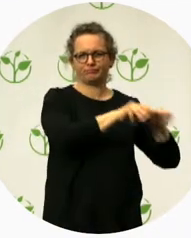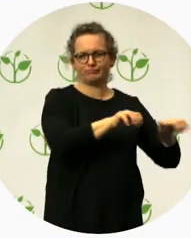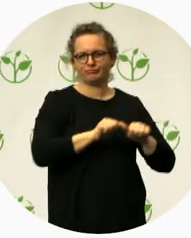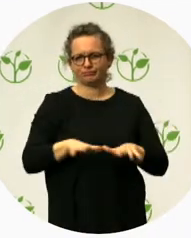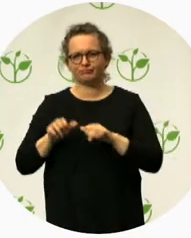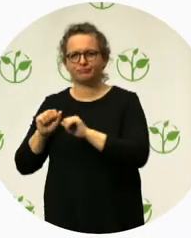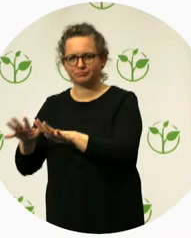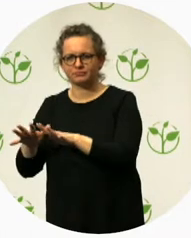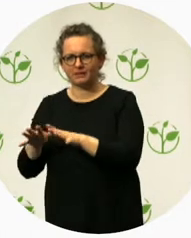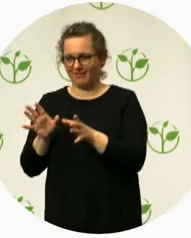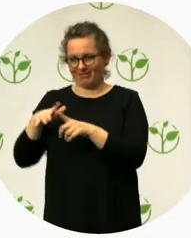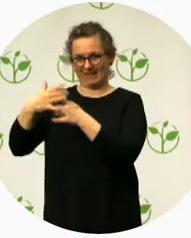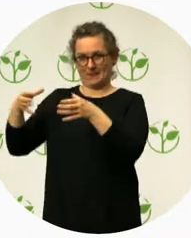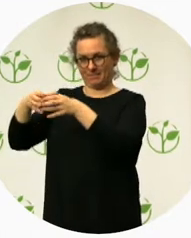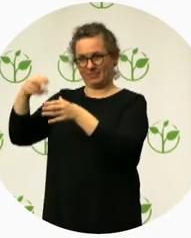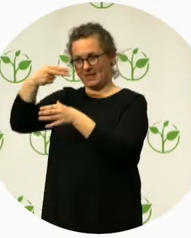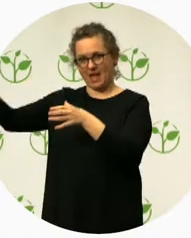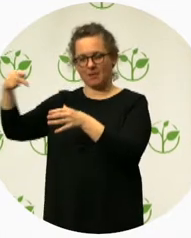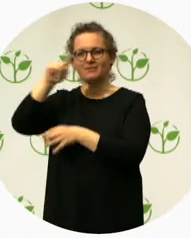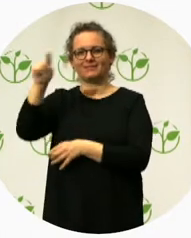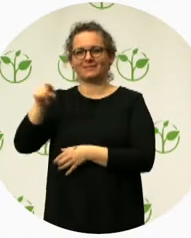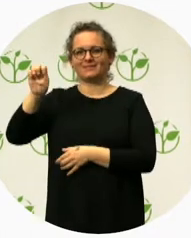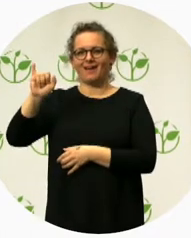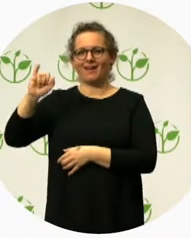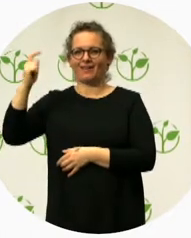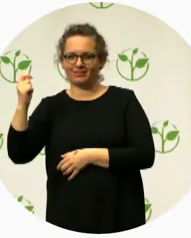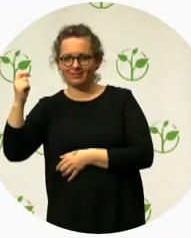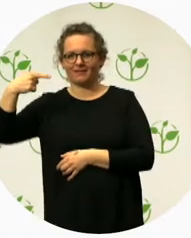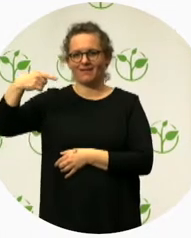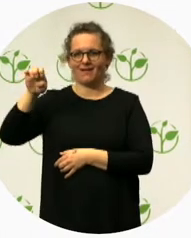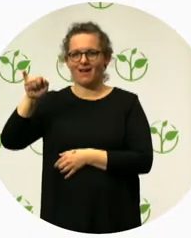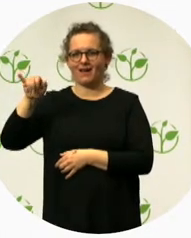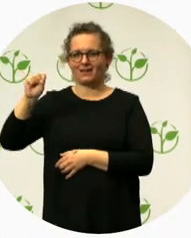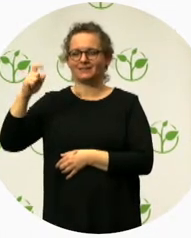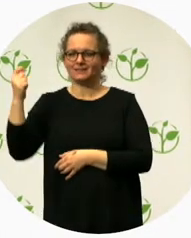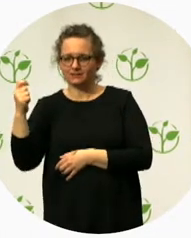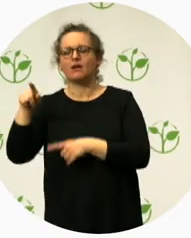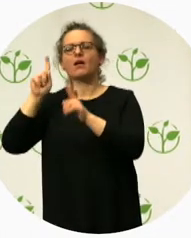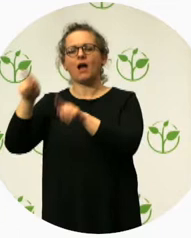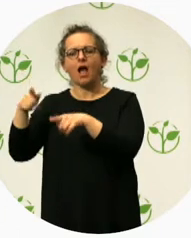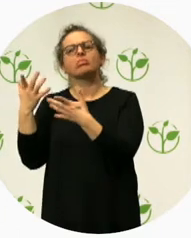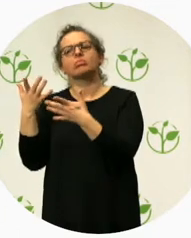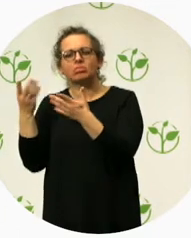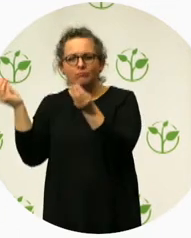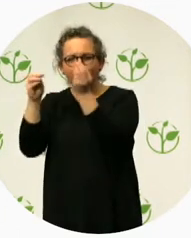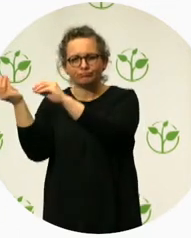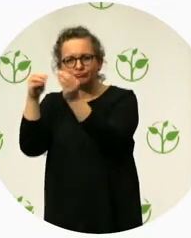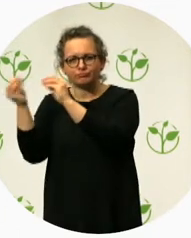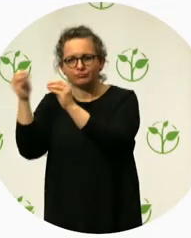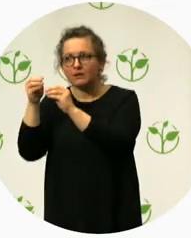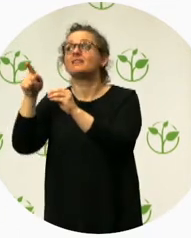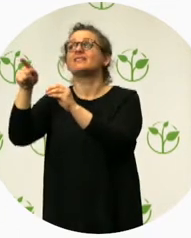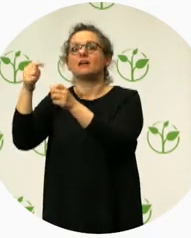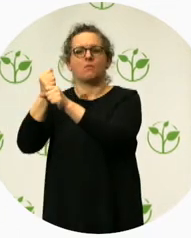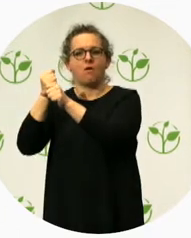every awardee will have their own 1 minute video to be, we put this on Facebook to be hopefully shared immediately on Twitter and Facebook.